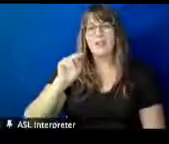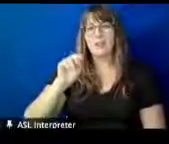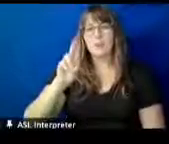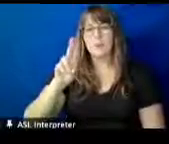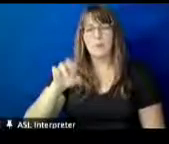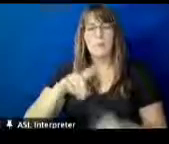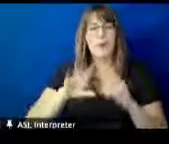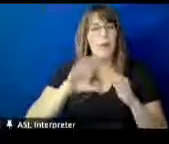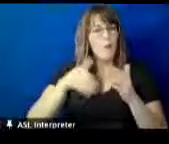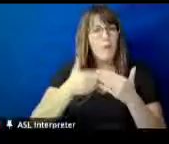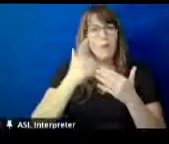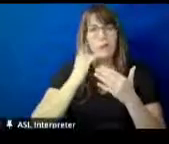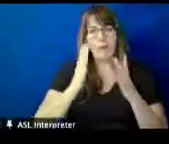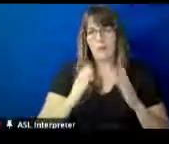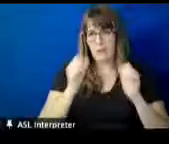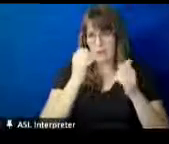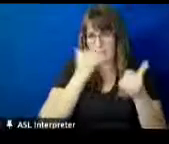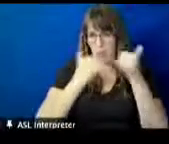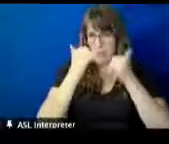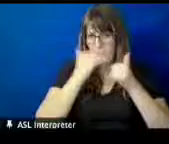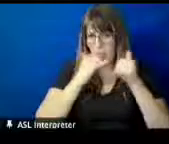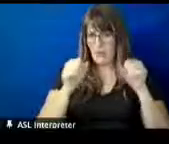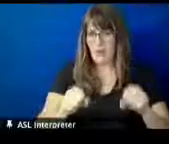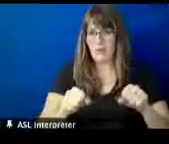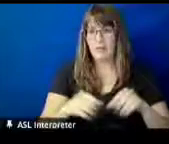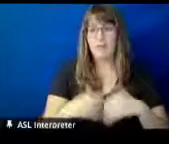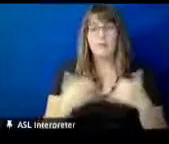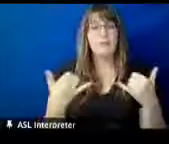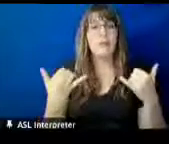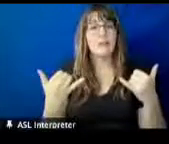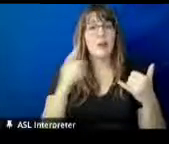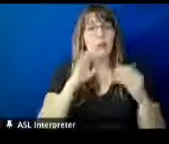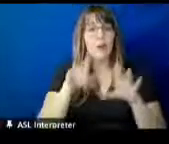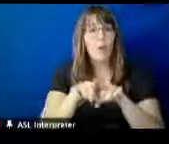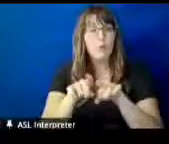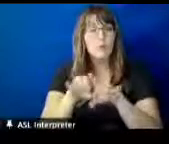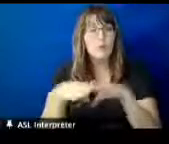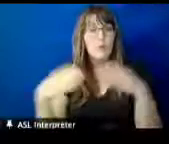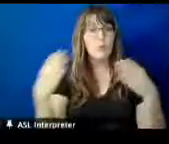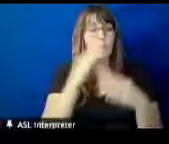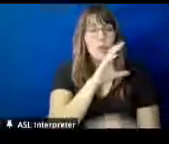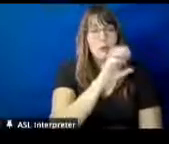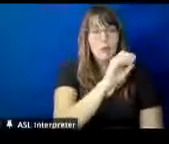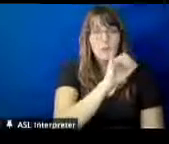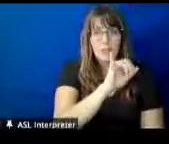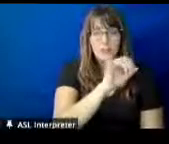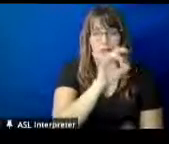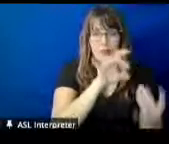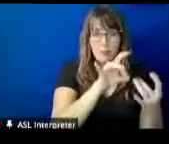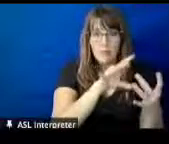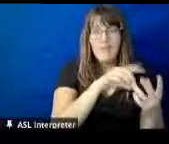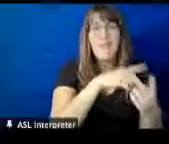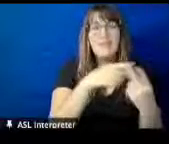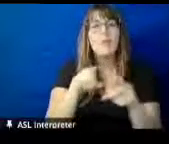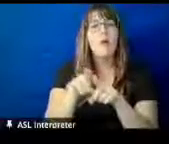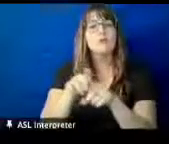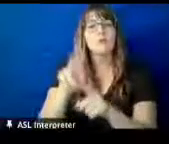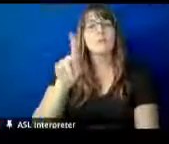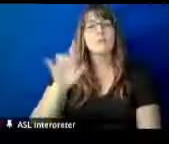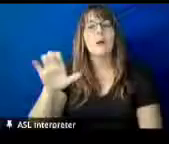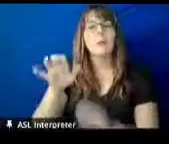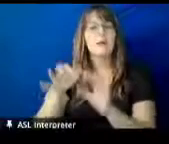Californians could call in. And at this time, we're taking community of interest input. We're also taking public